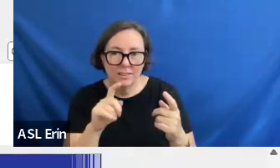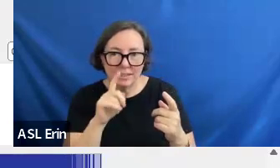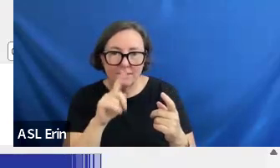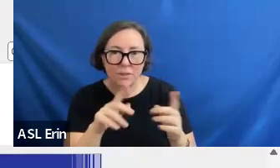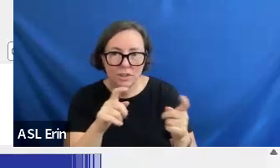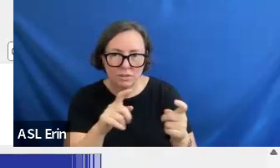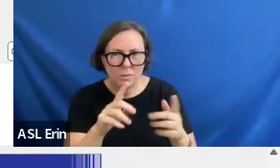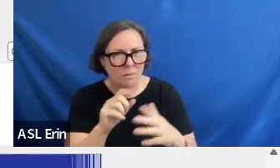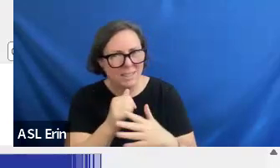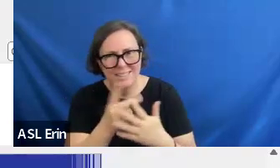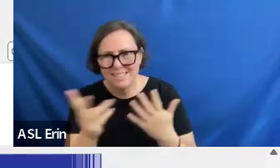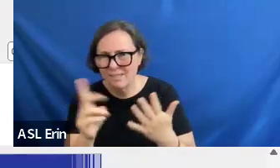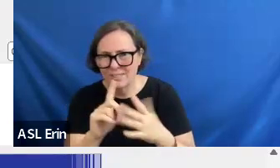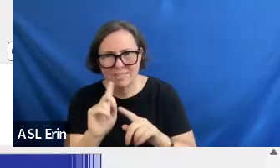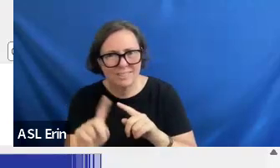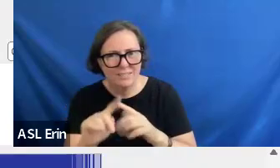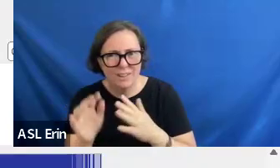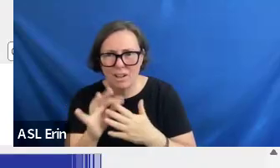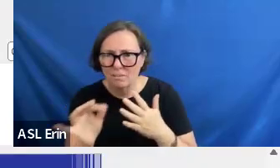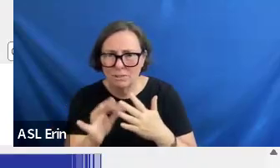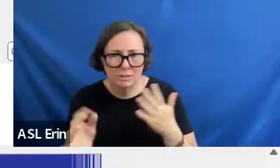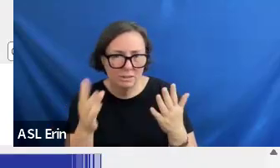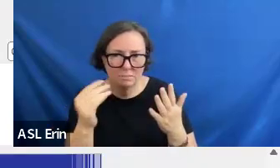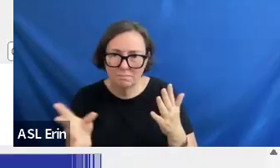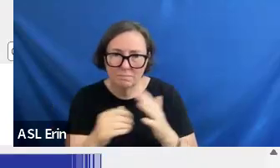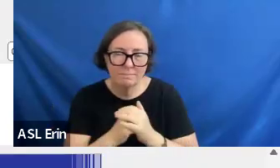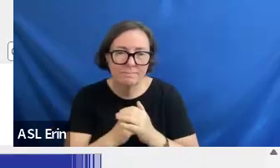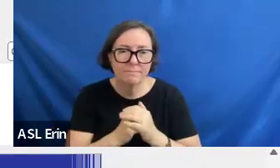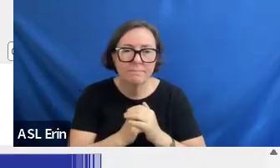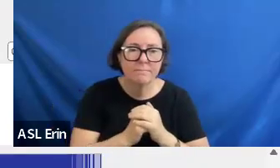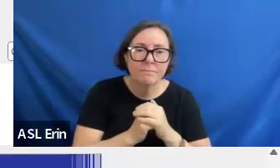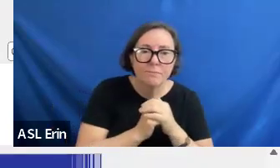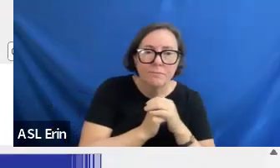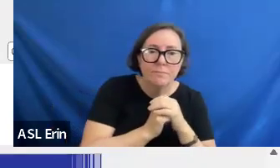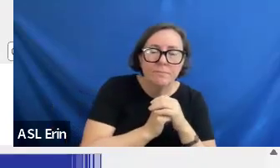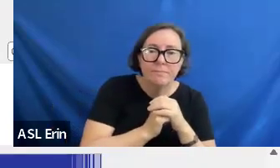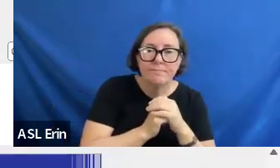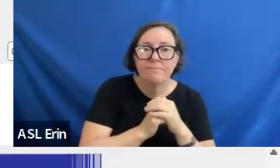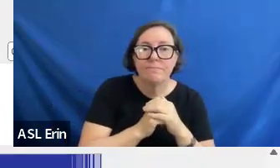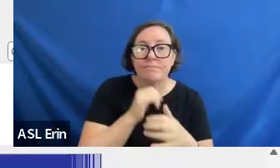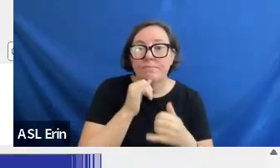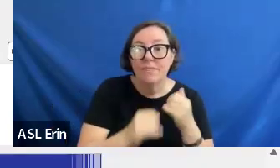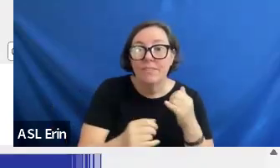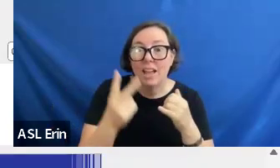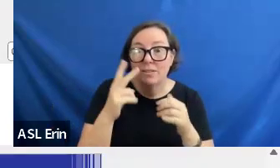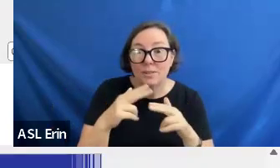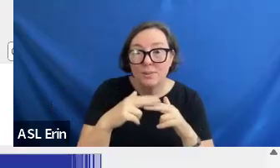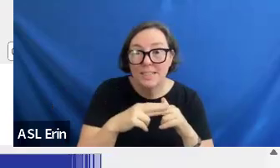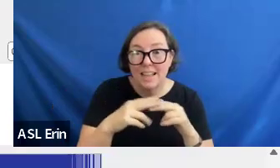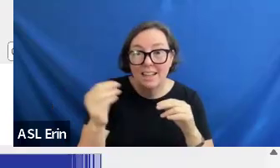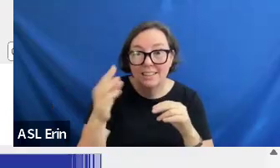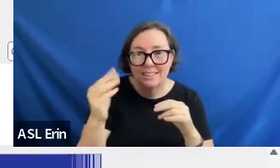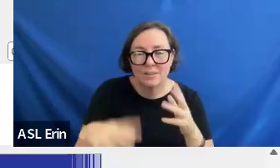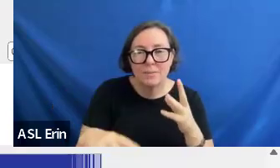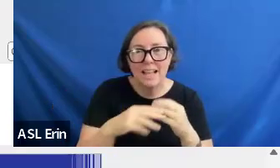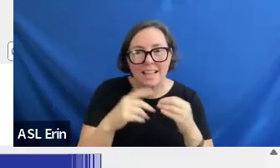technology that's out there. Just to give a brief understanding of how it works. And then the final two slides, we have